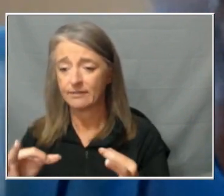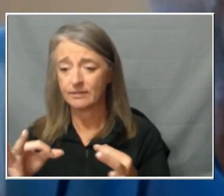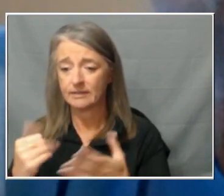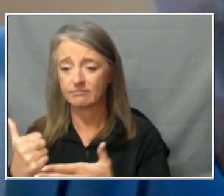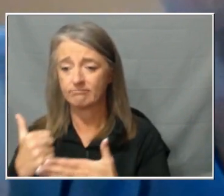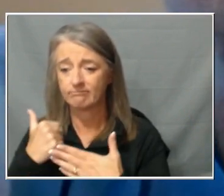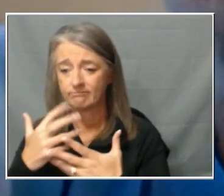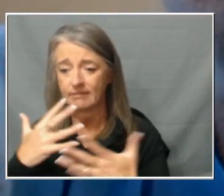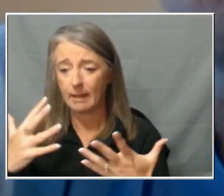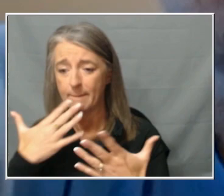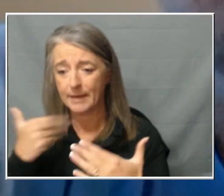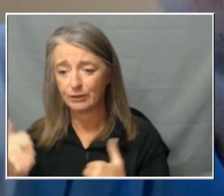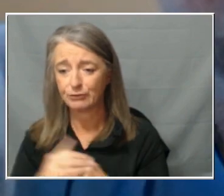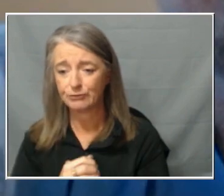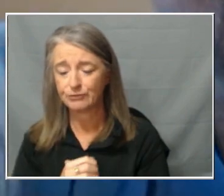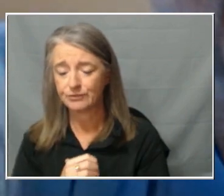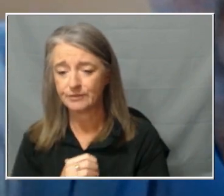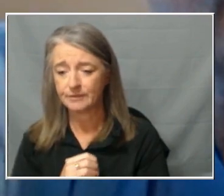lot better.